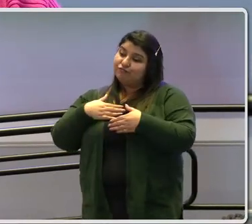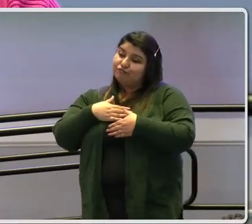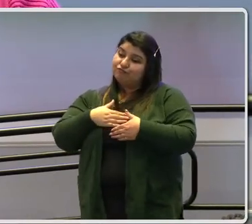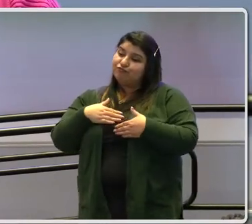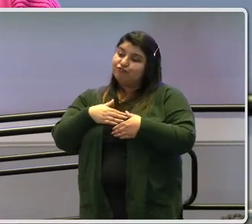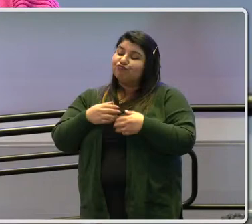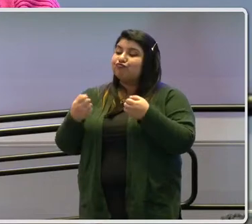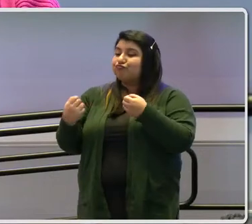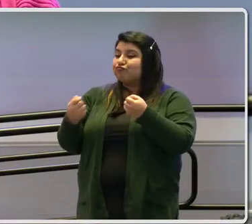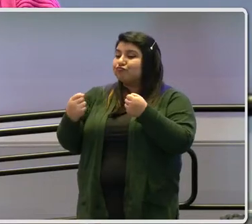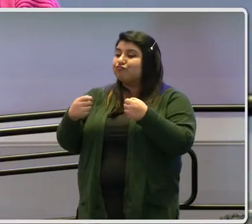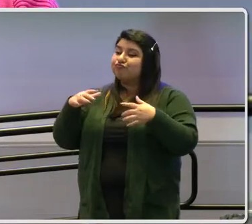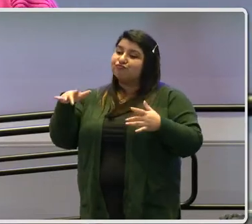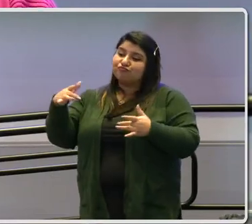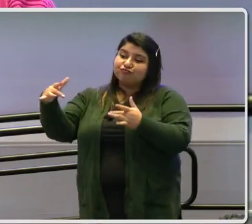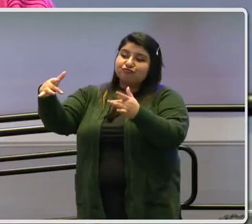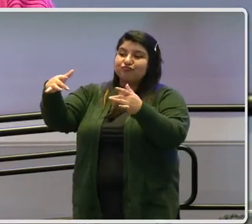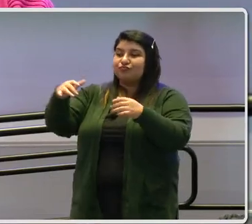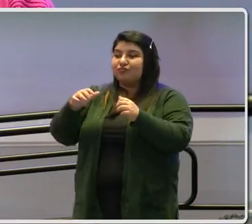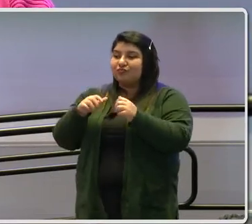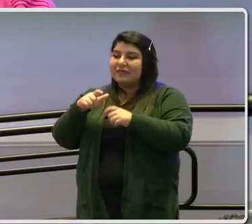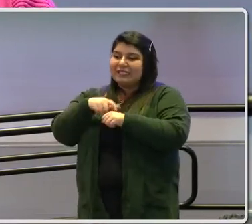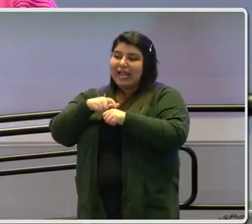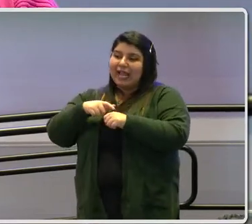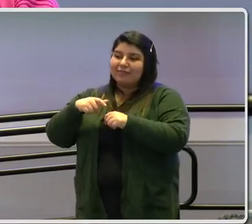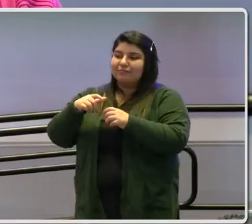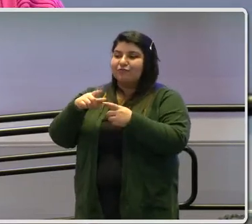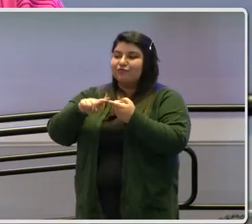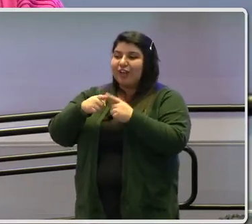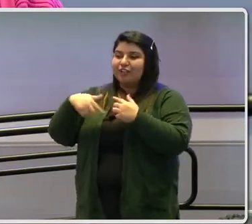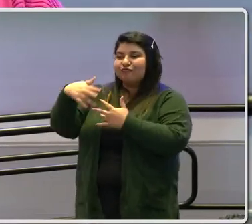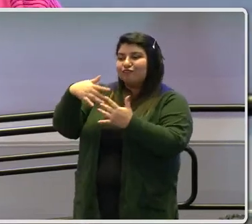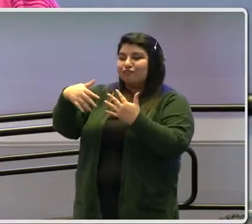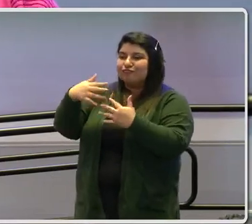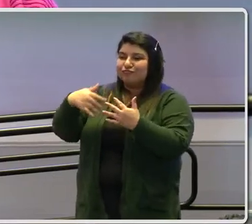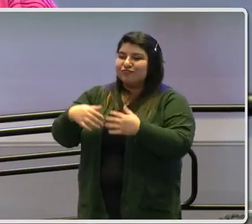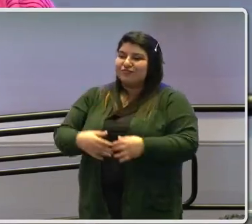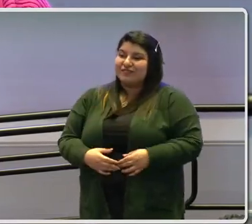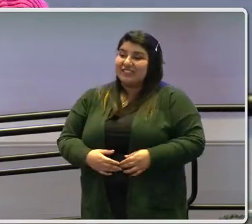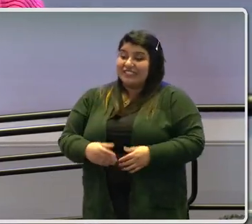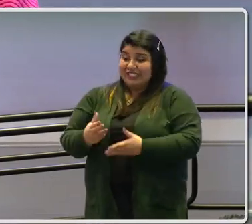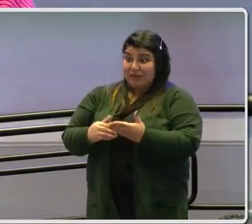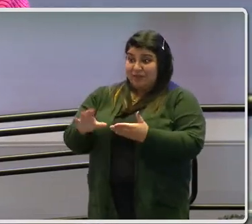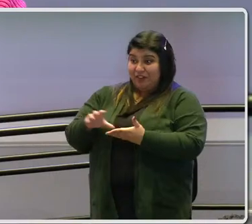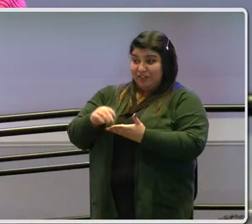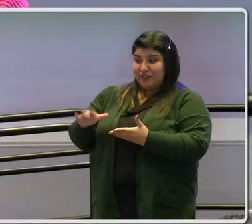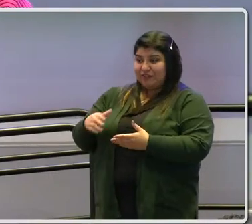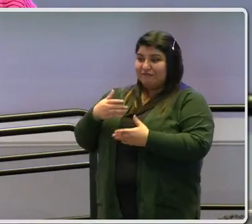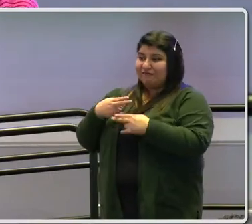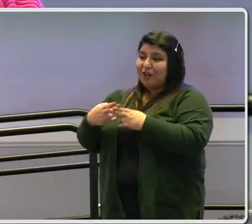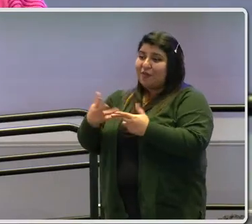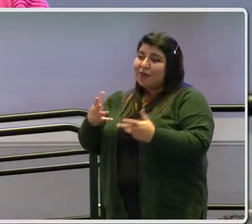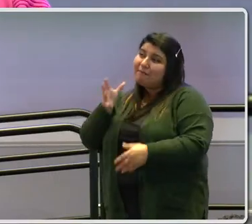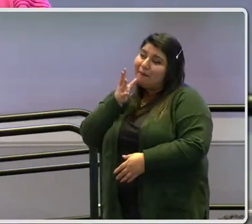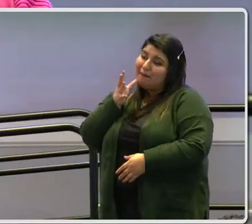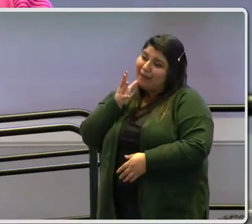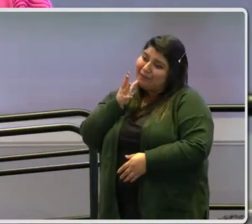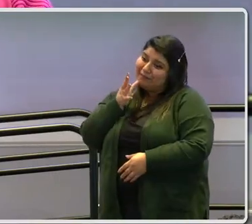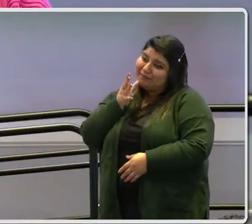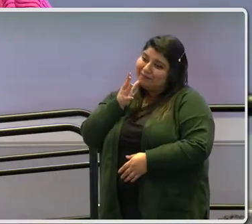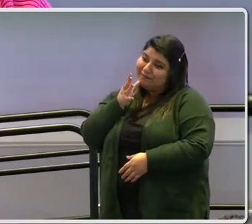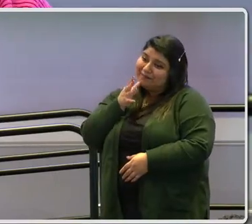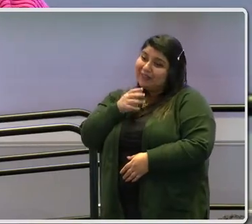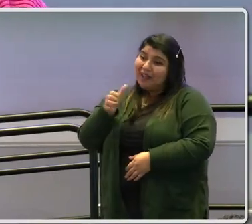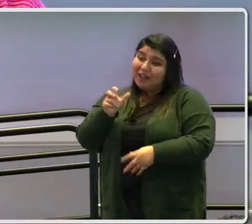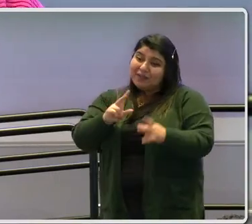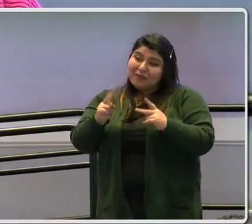cruising, traveling, and spending time with her closest friends. To some of her students, she is mama, and to others,